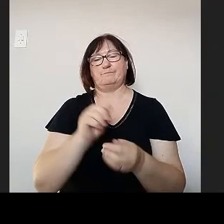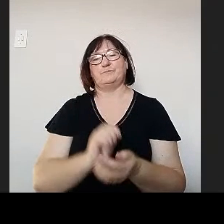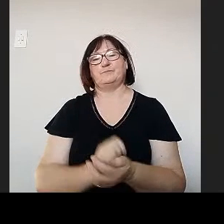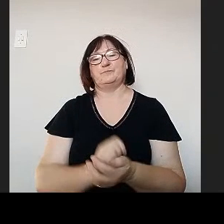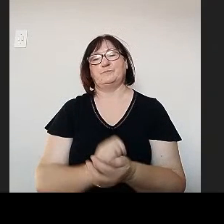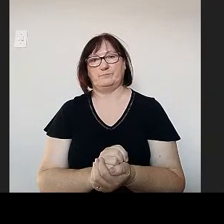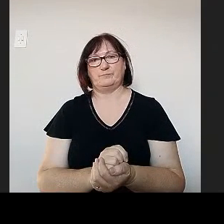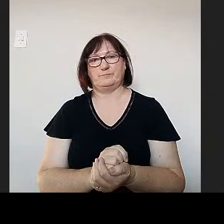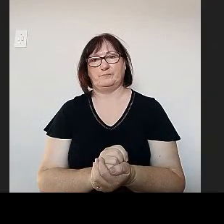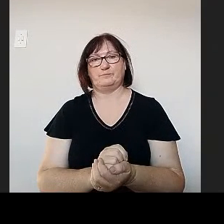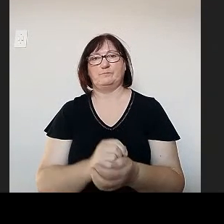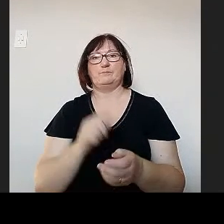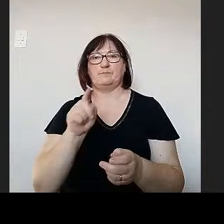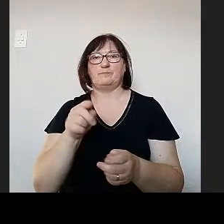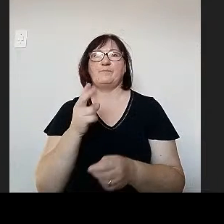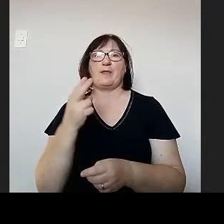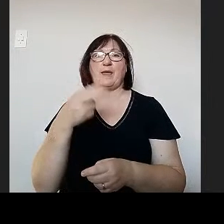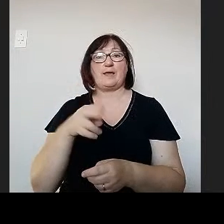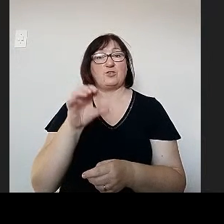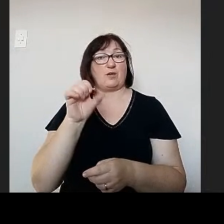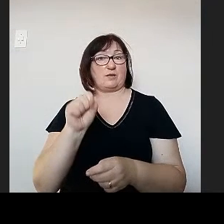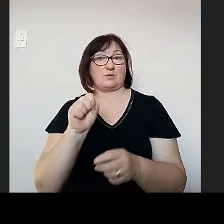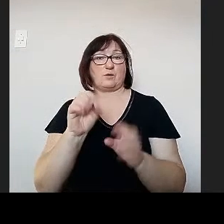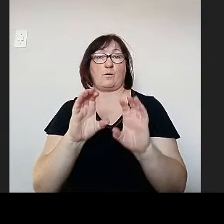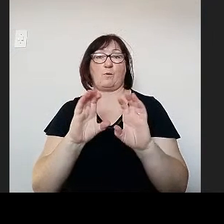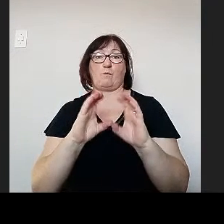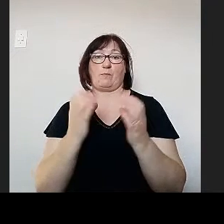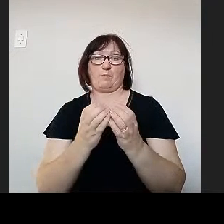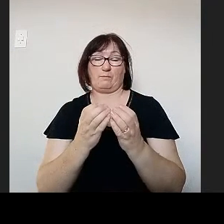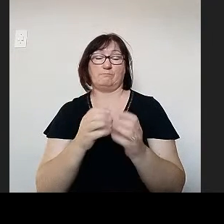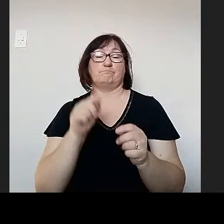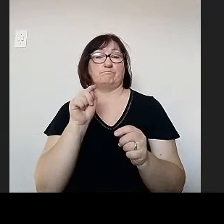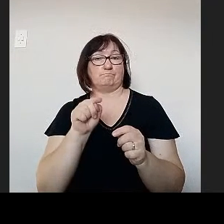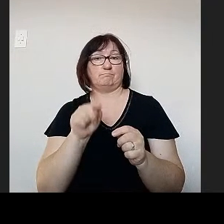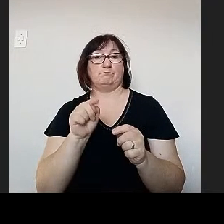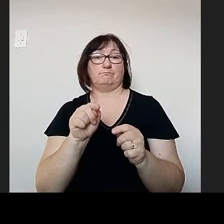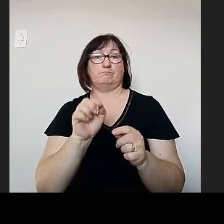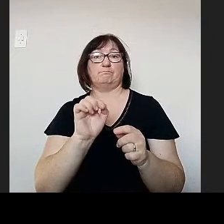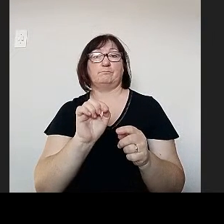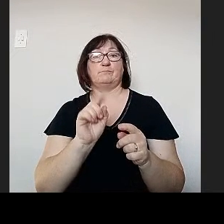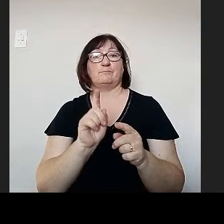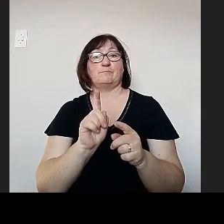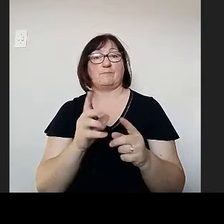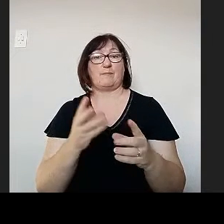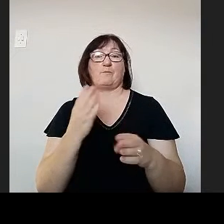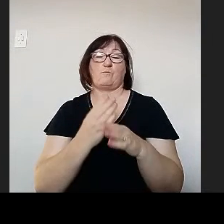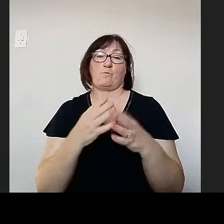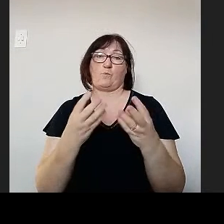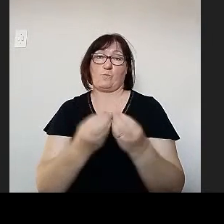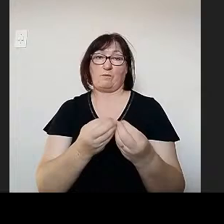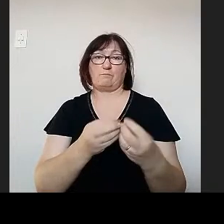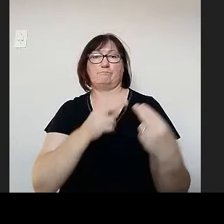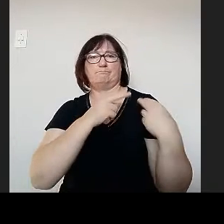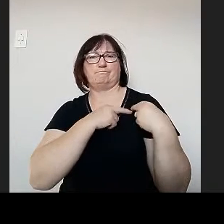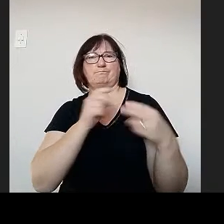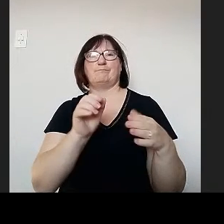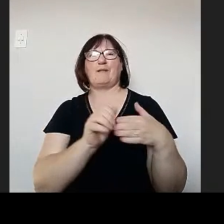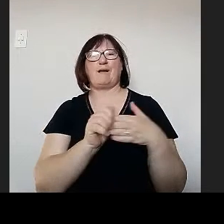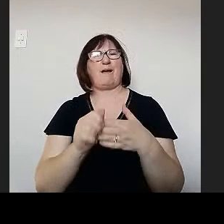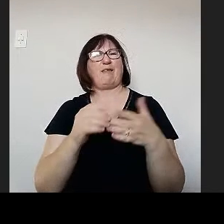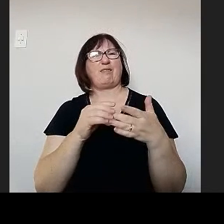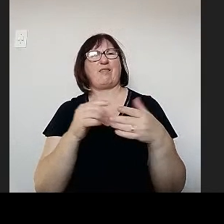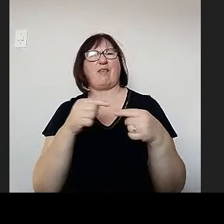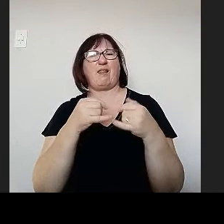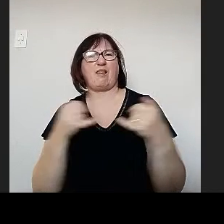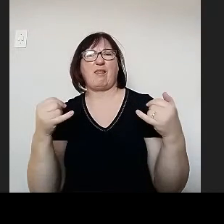participate in the HS committee, and this committee is responsible for global determination guidelines. It also sits at least